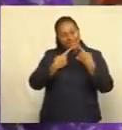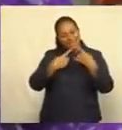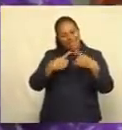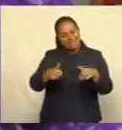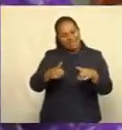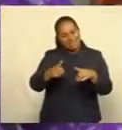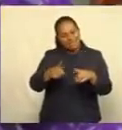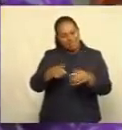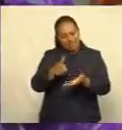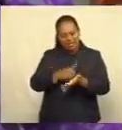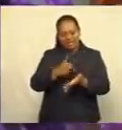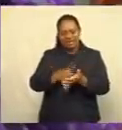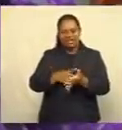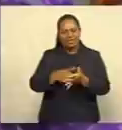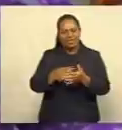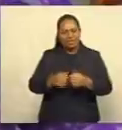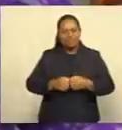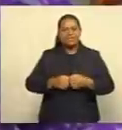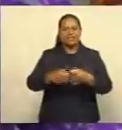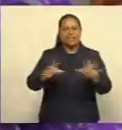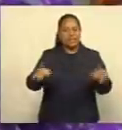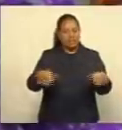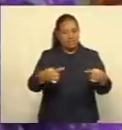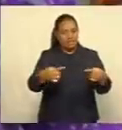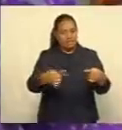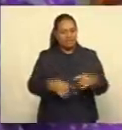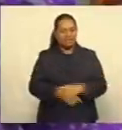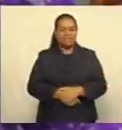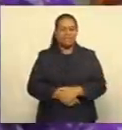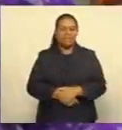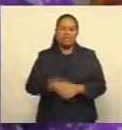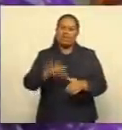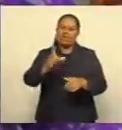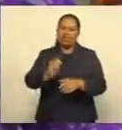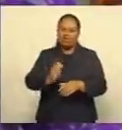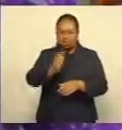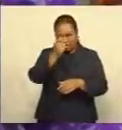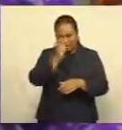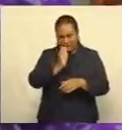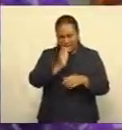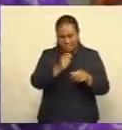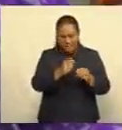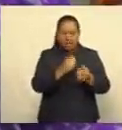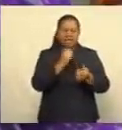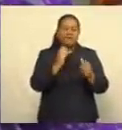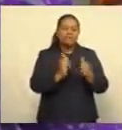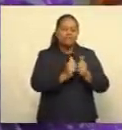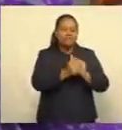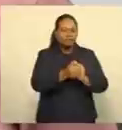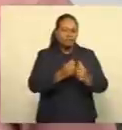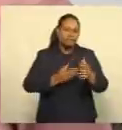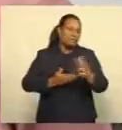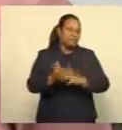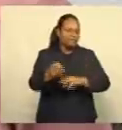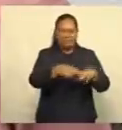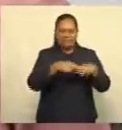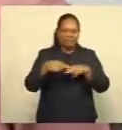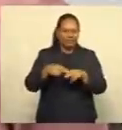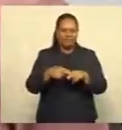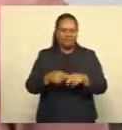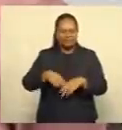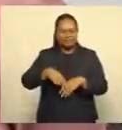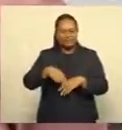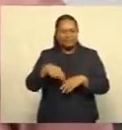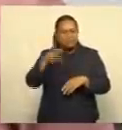kick-off dates of the competition, we will be running club game competitions or the competitions throughout Fiji. The Fiji Under-15s